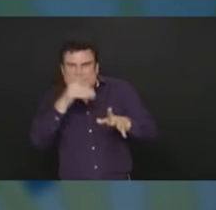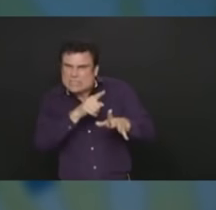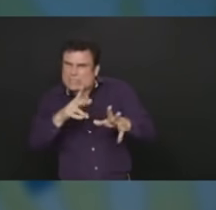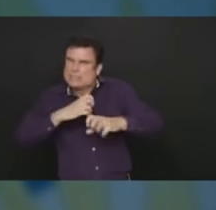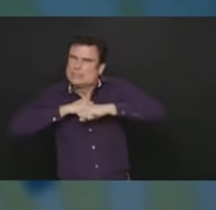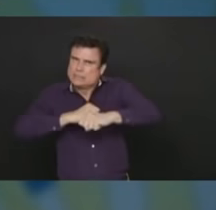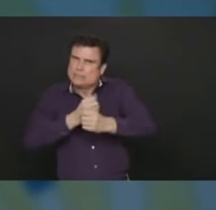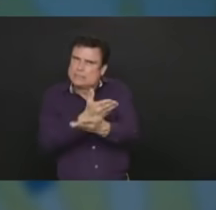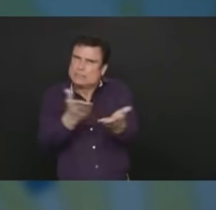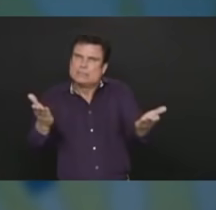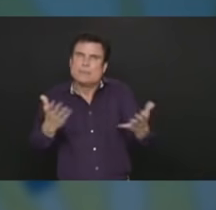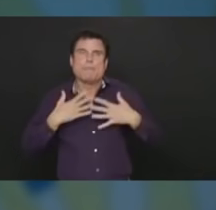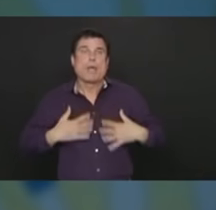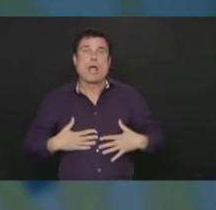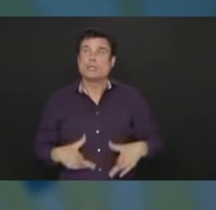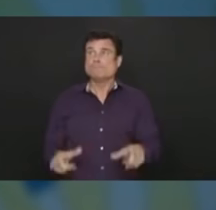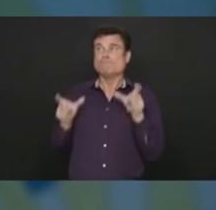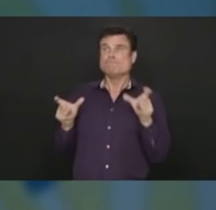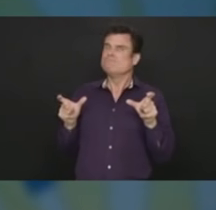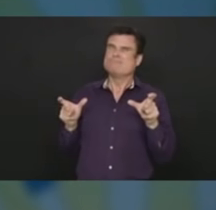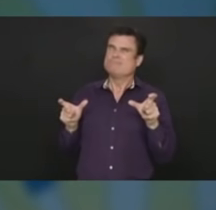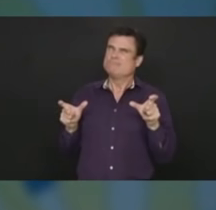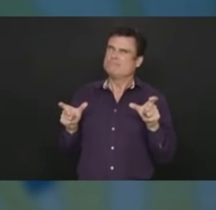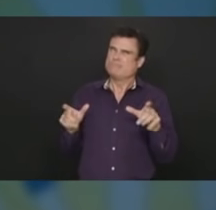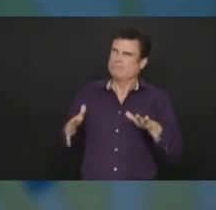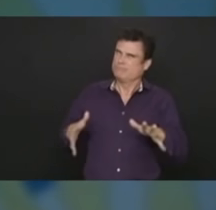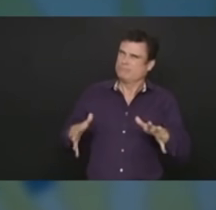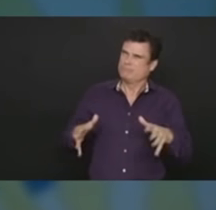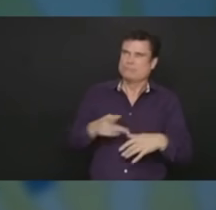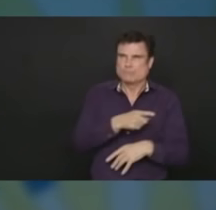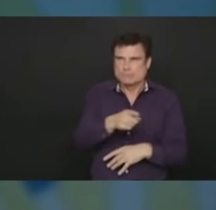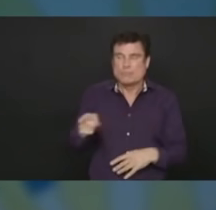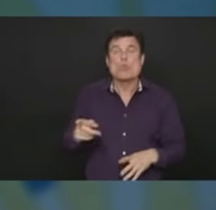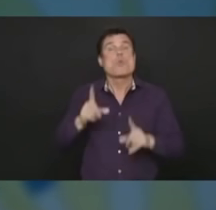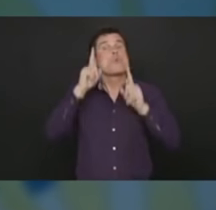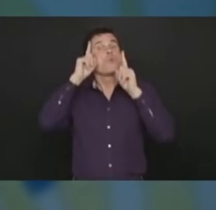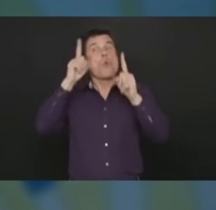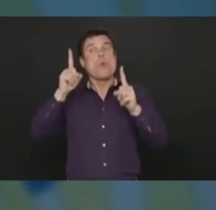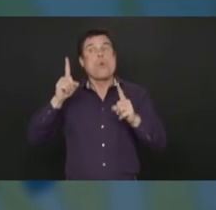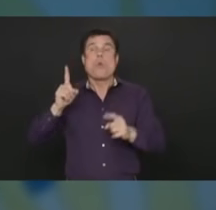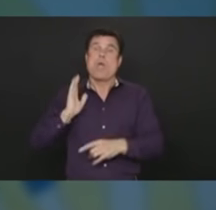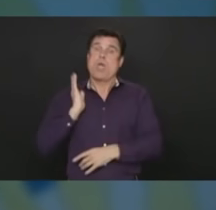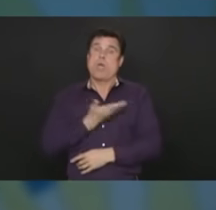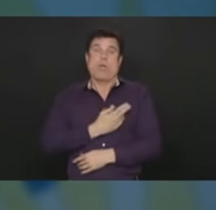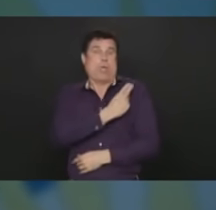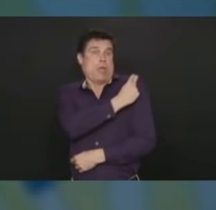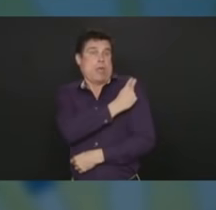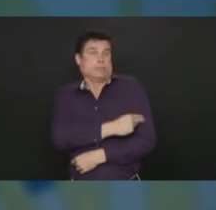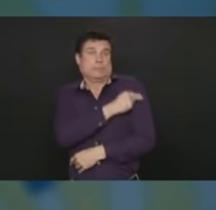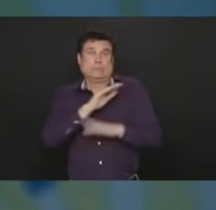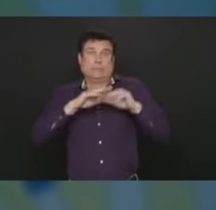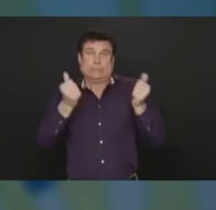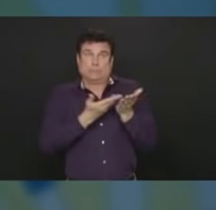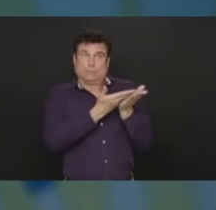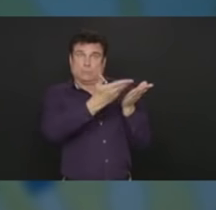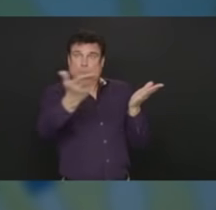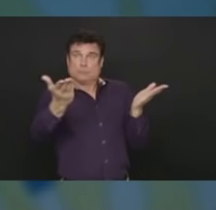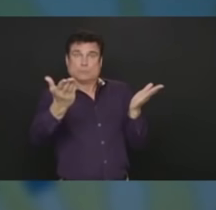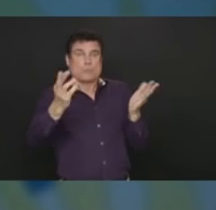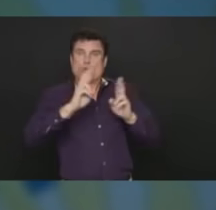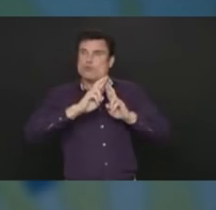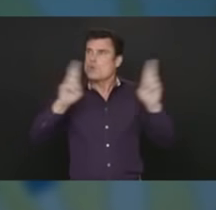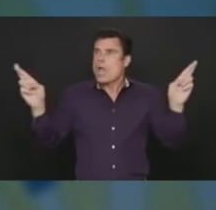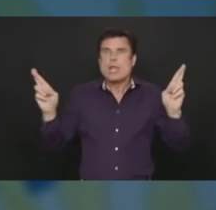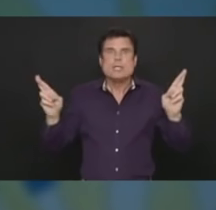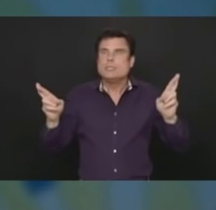for COVID-19, but also for all of those other health issues that we have in BC. We need to meet,